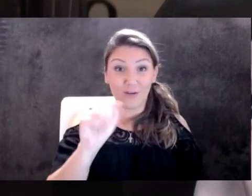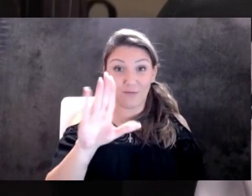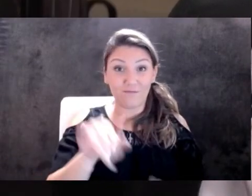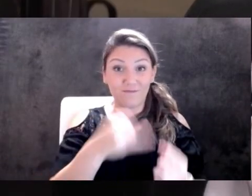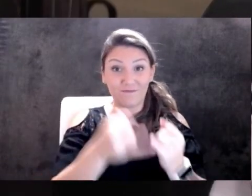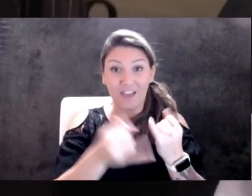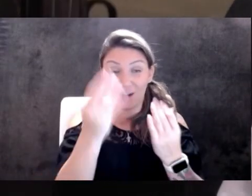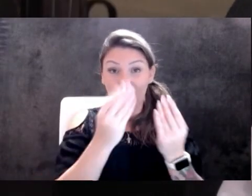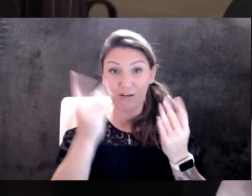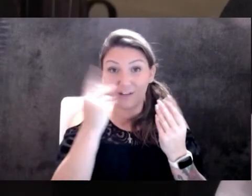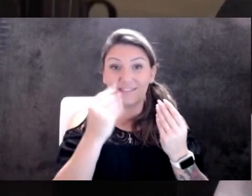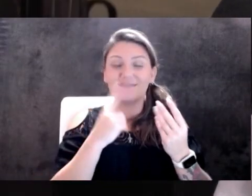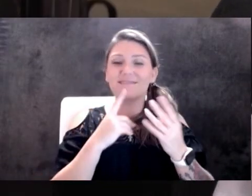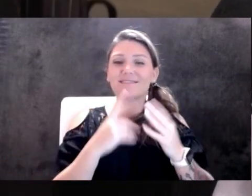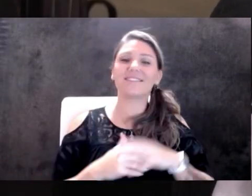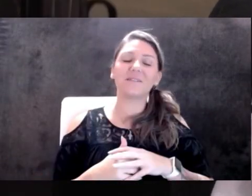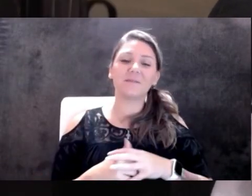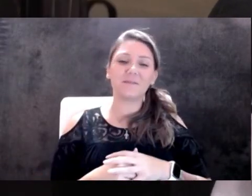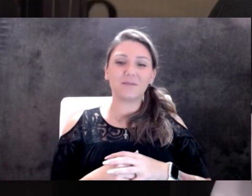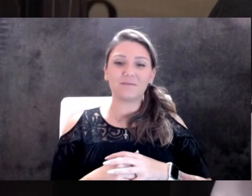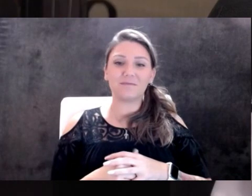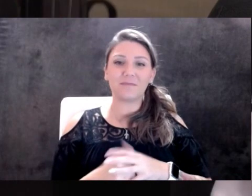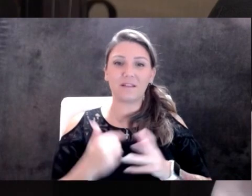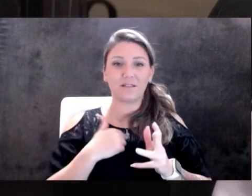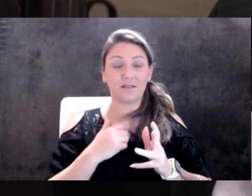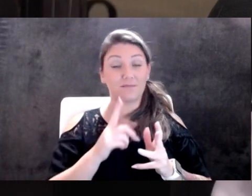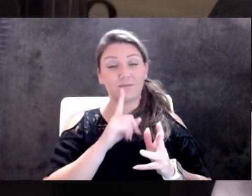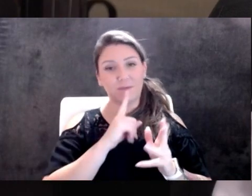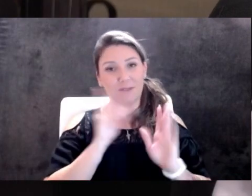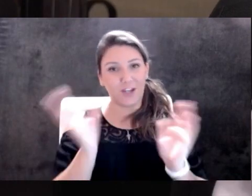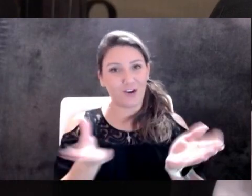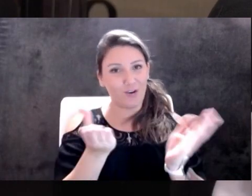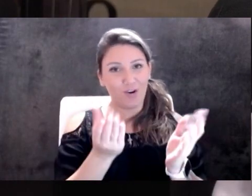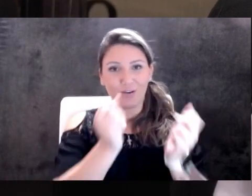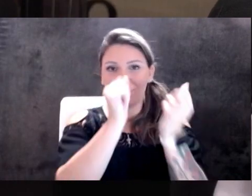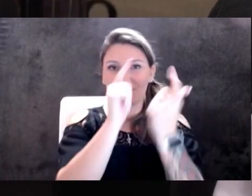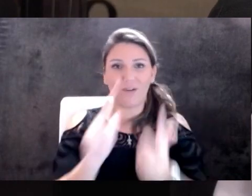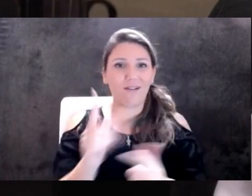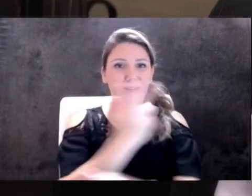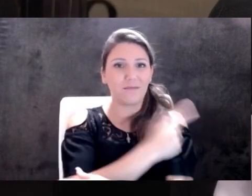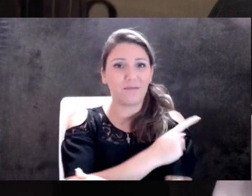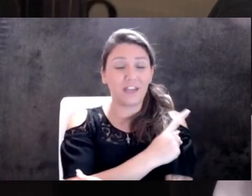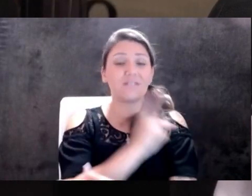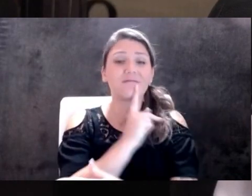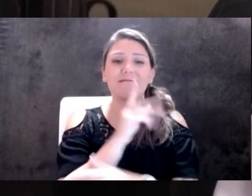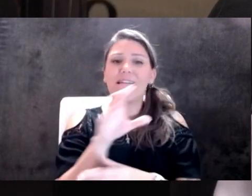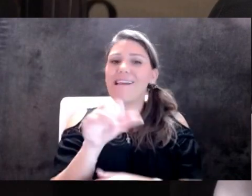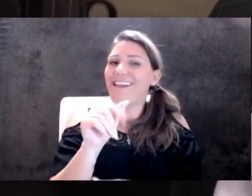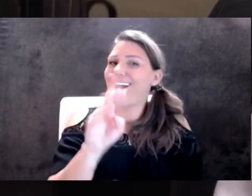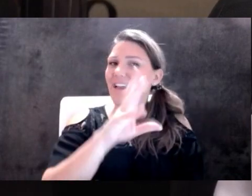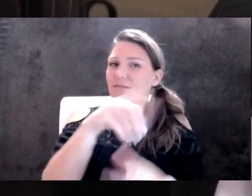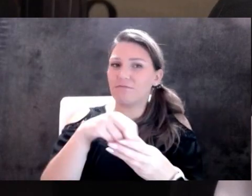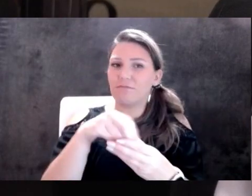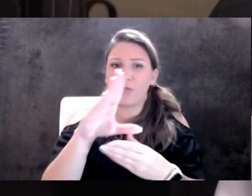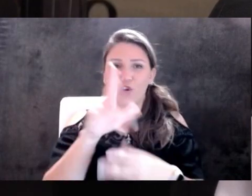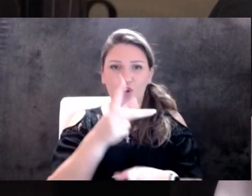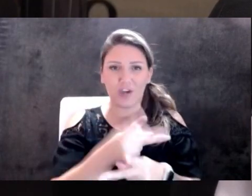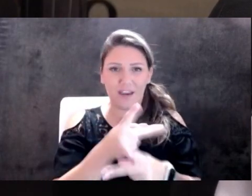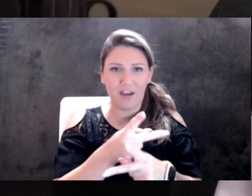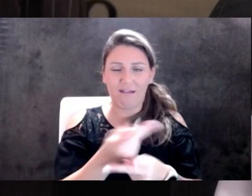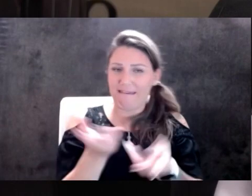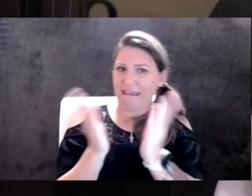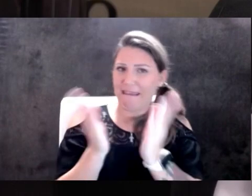So final thoughts from me is I would encourage all patients to be active participants in their care, ask questions, do